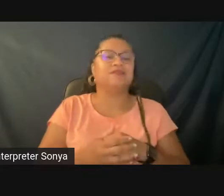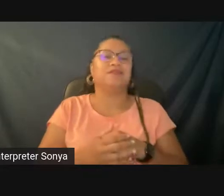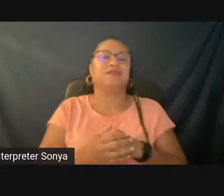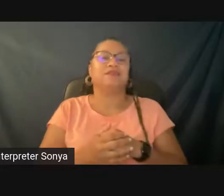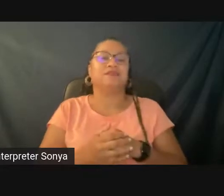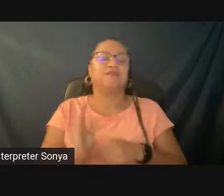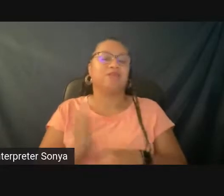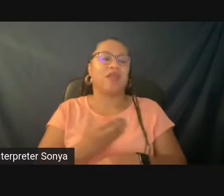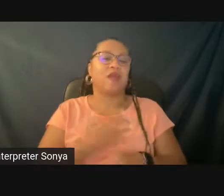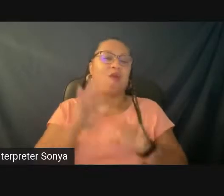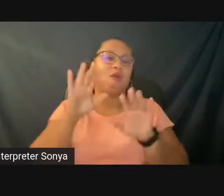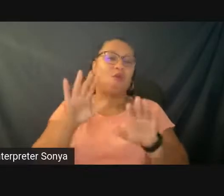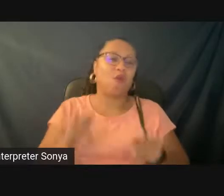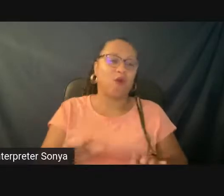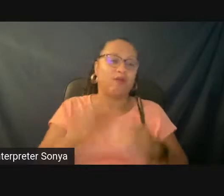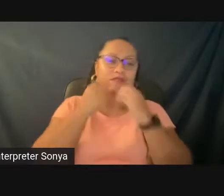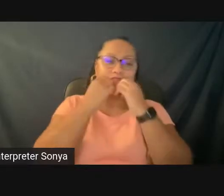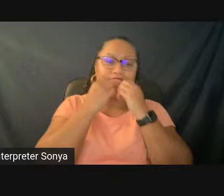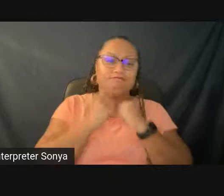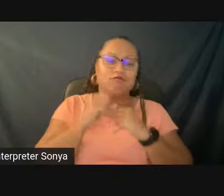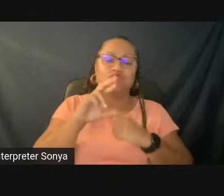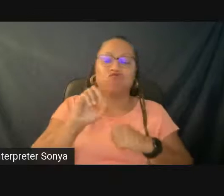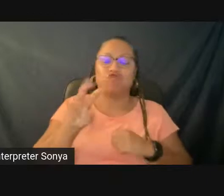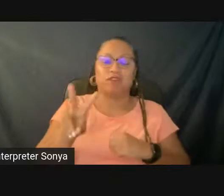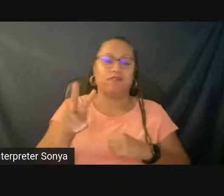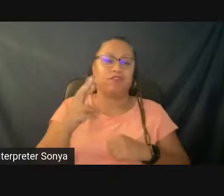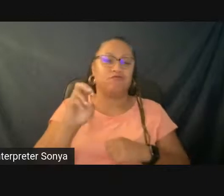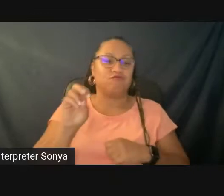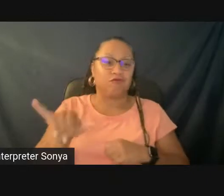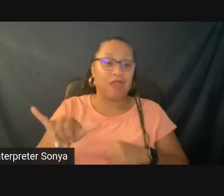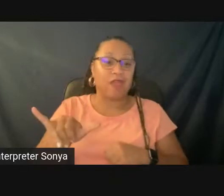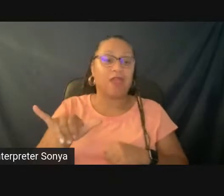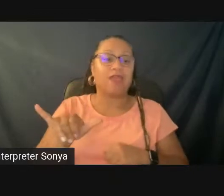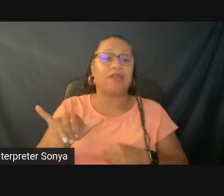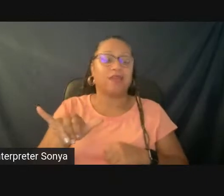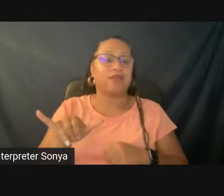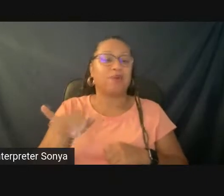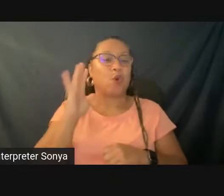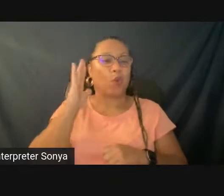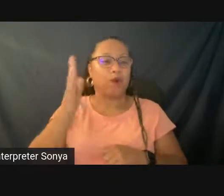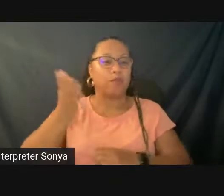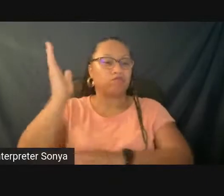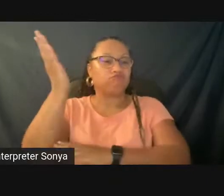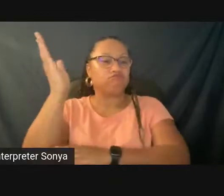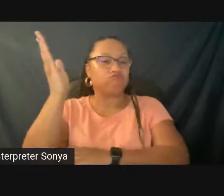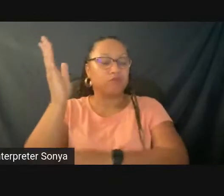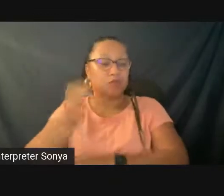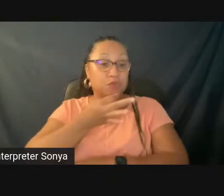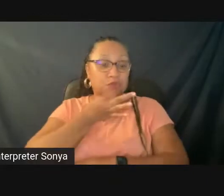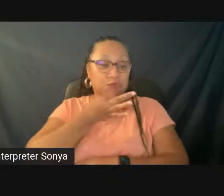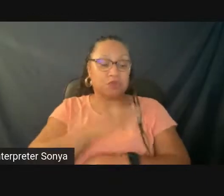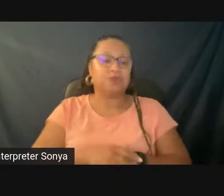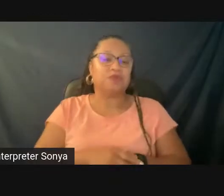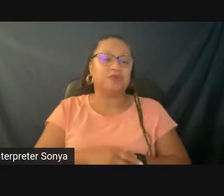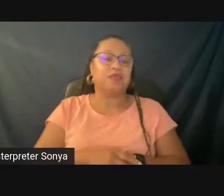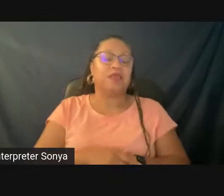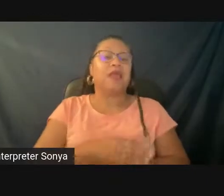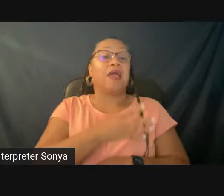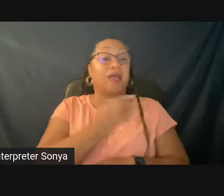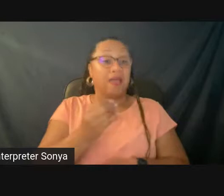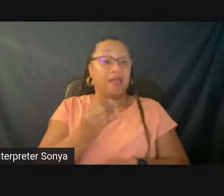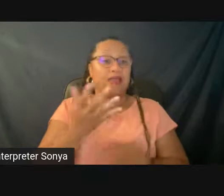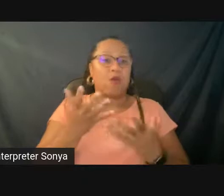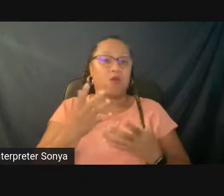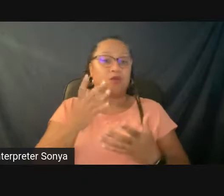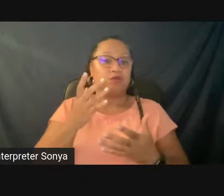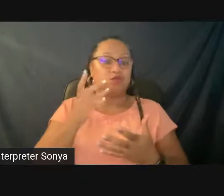our wonderful, beloved Reverend Raymont, who will be speaking shortly. And I want to also